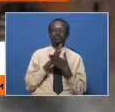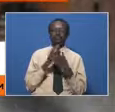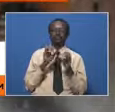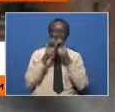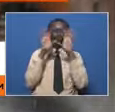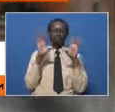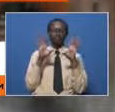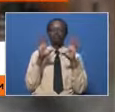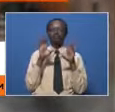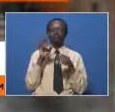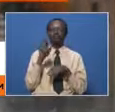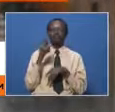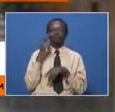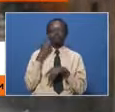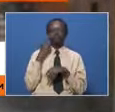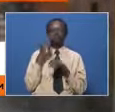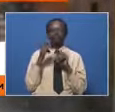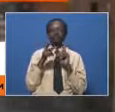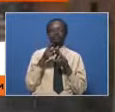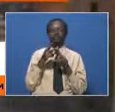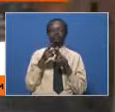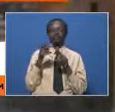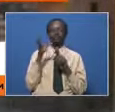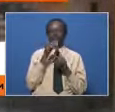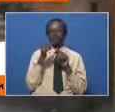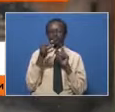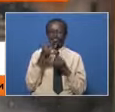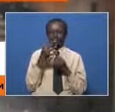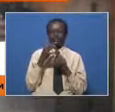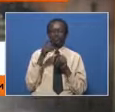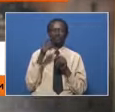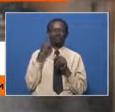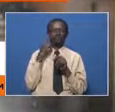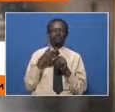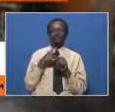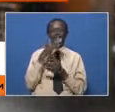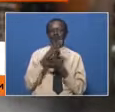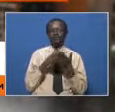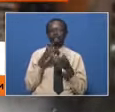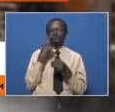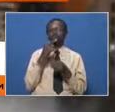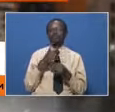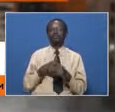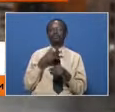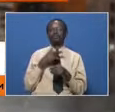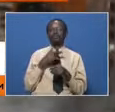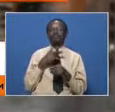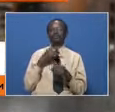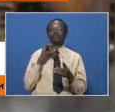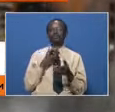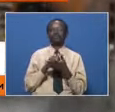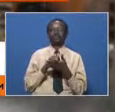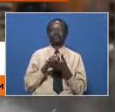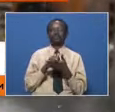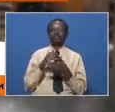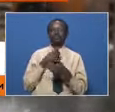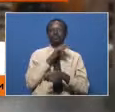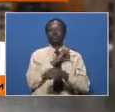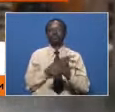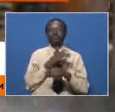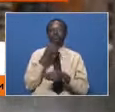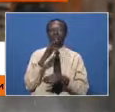one, there are a couple of us who felt what we call the power of the owners of the party. I think if you